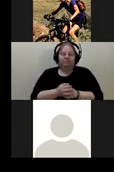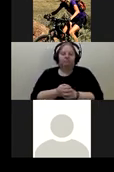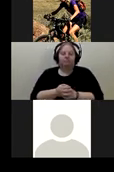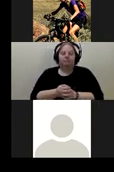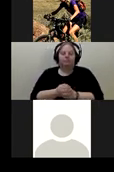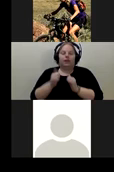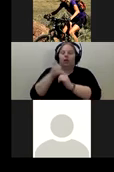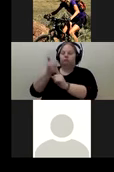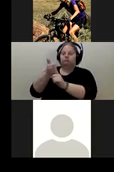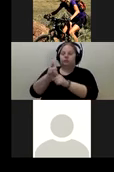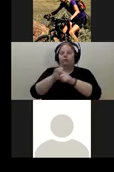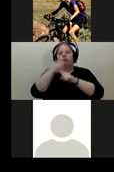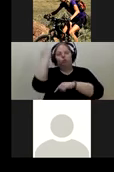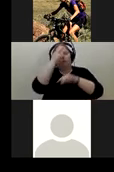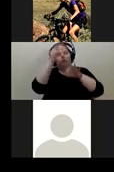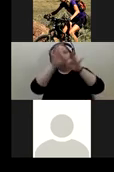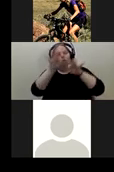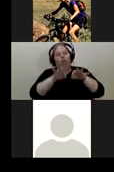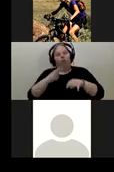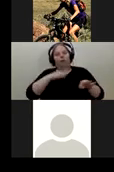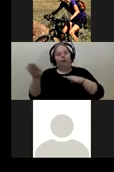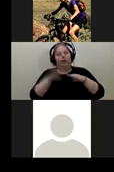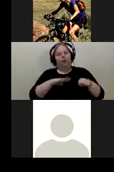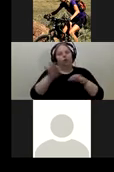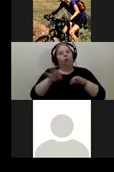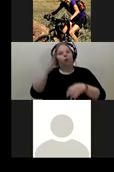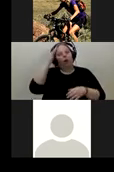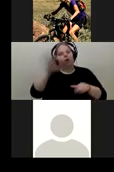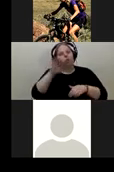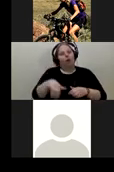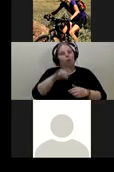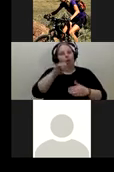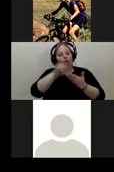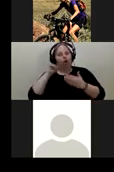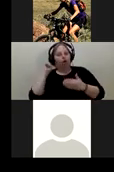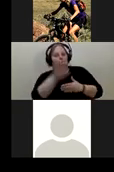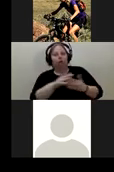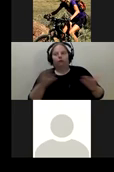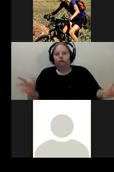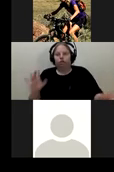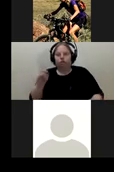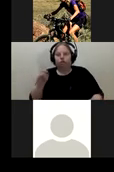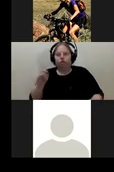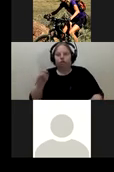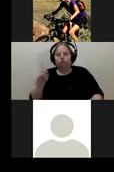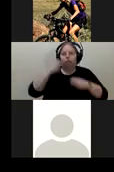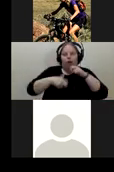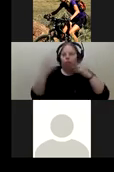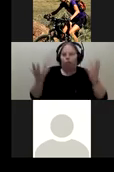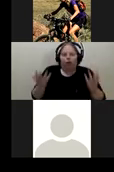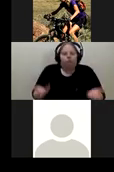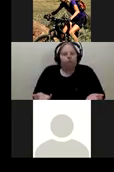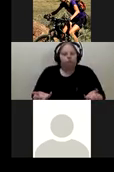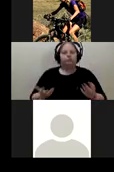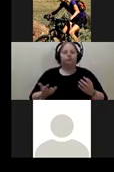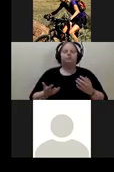rationalizing her behavior of being able to say, well, I sent him a letter, so I don't see what the problem is.